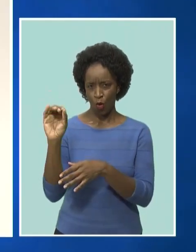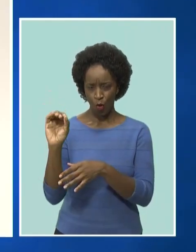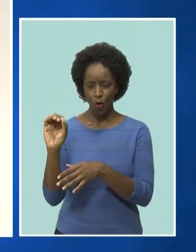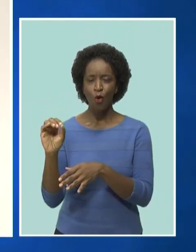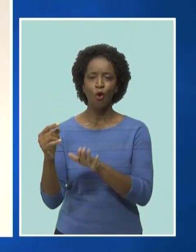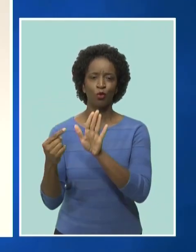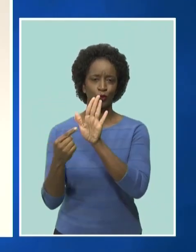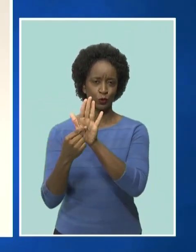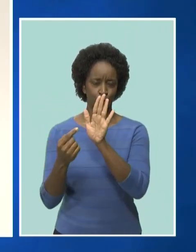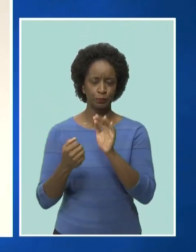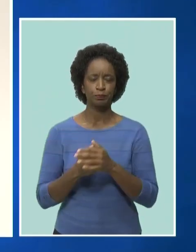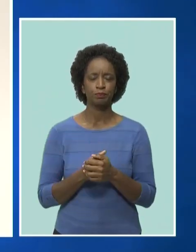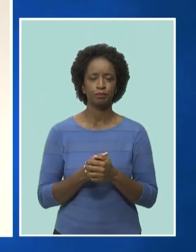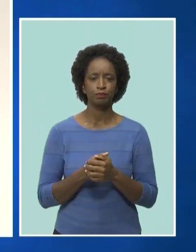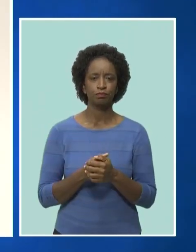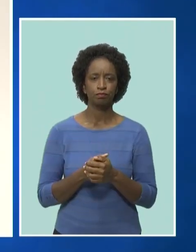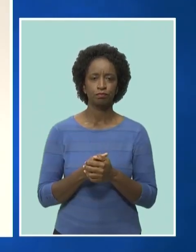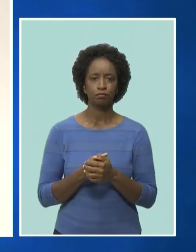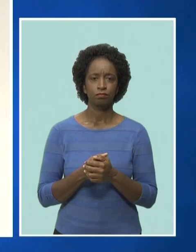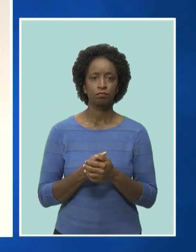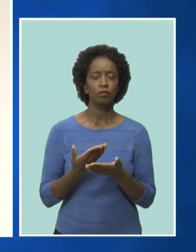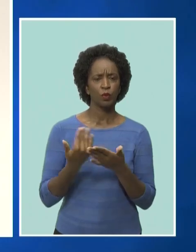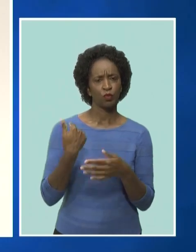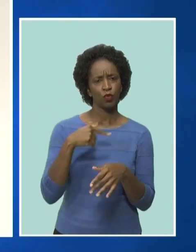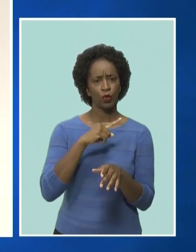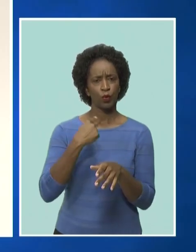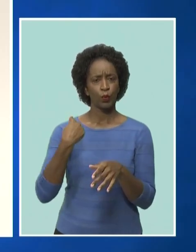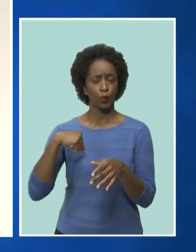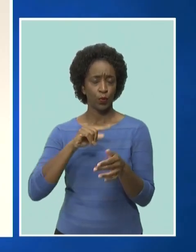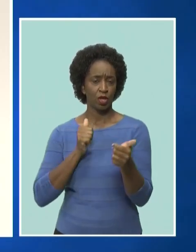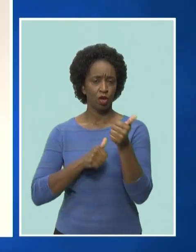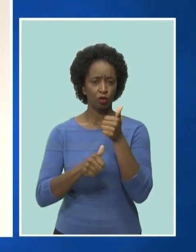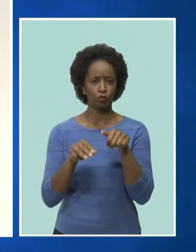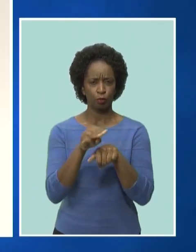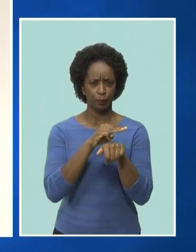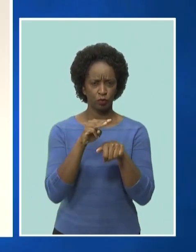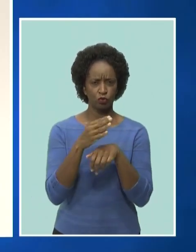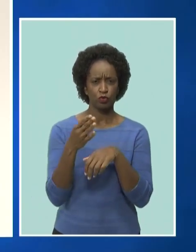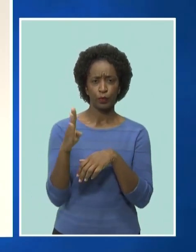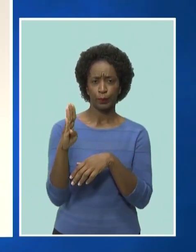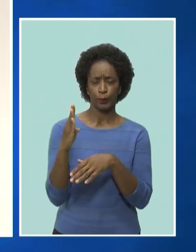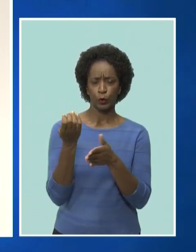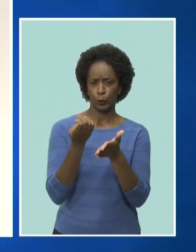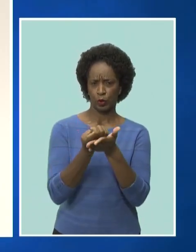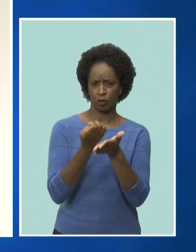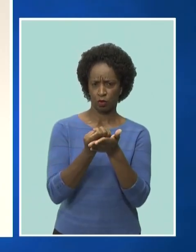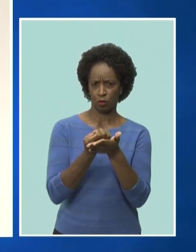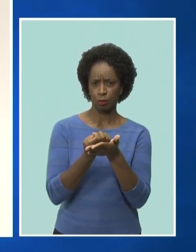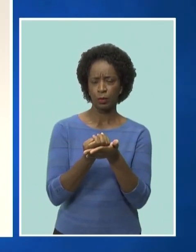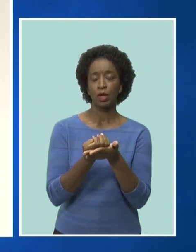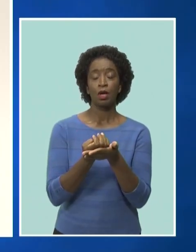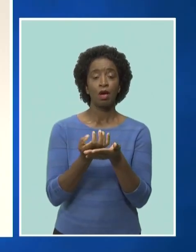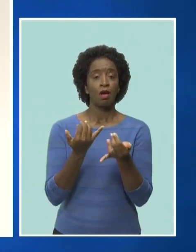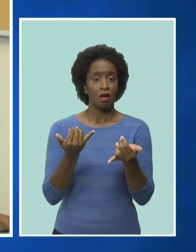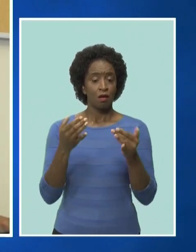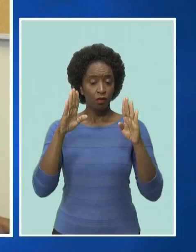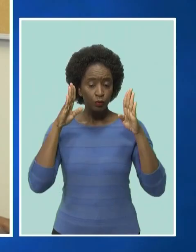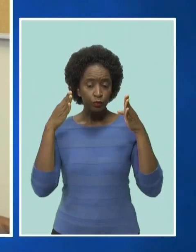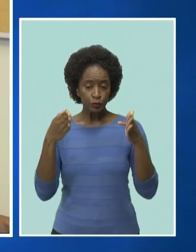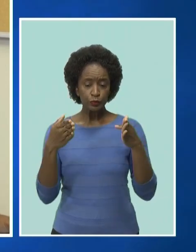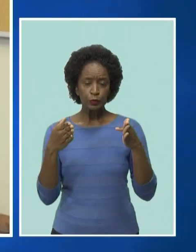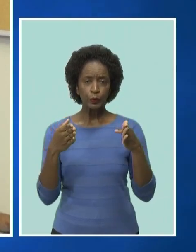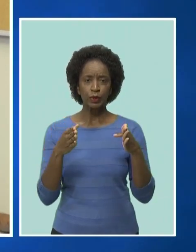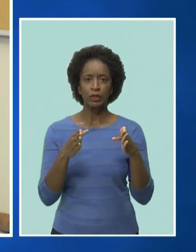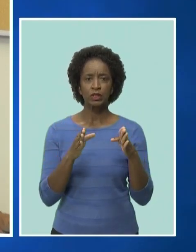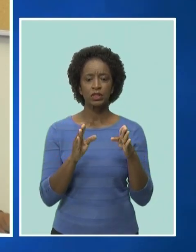now part of a ministry of the blue economy, it was essential to us to turn our focus to the ocean and to look